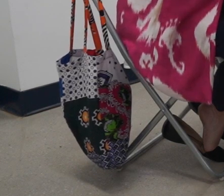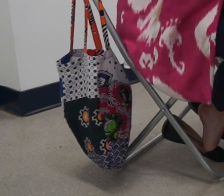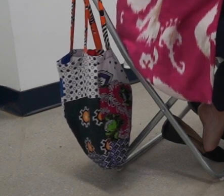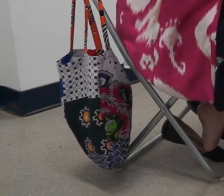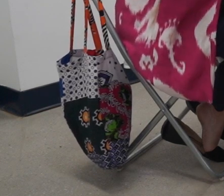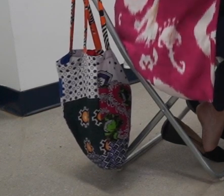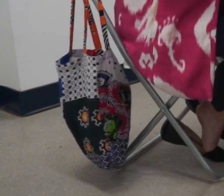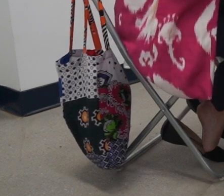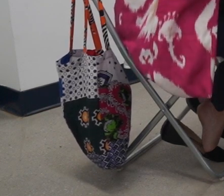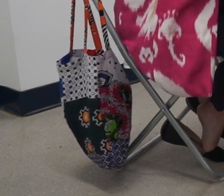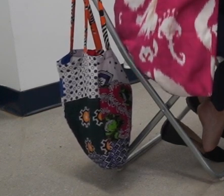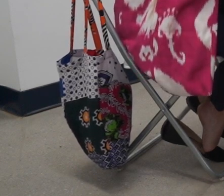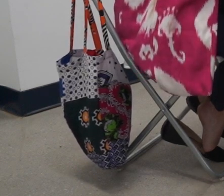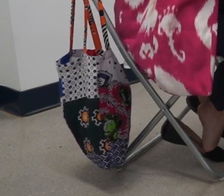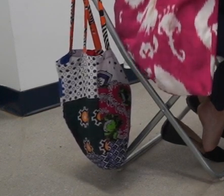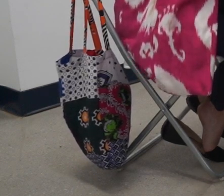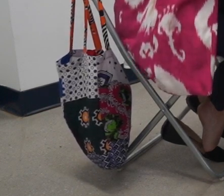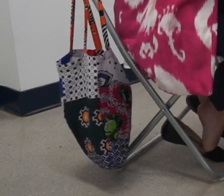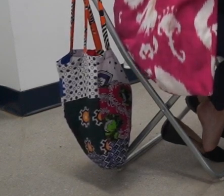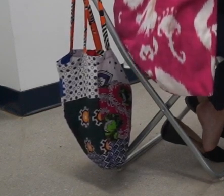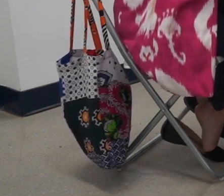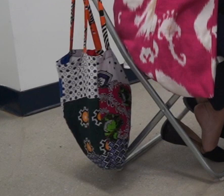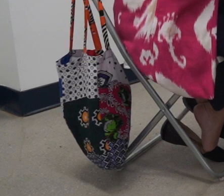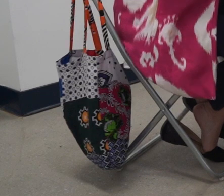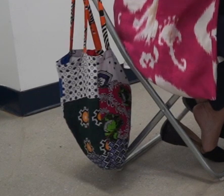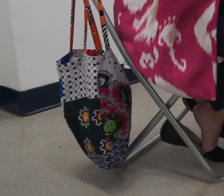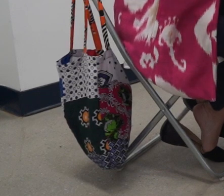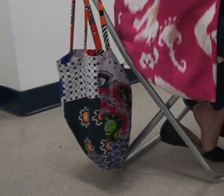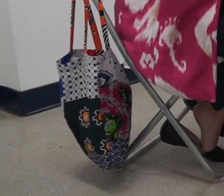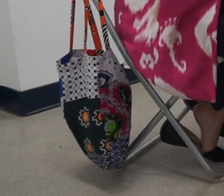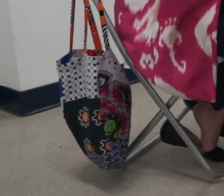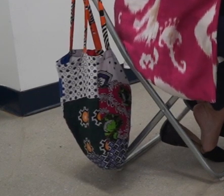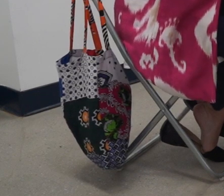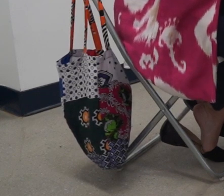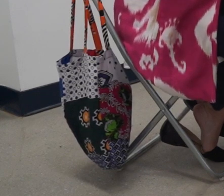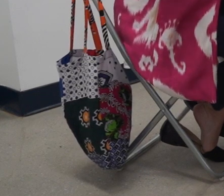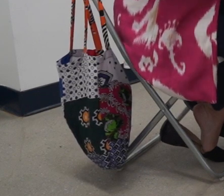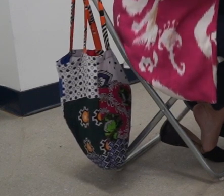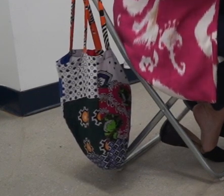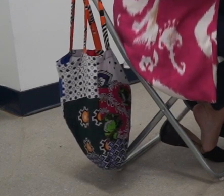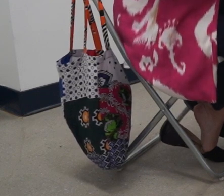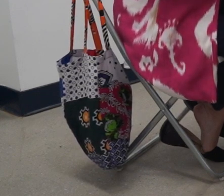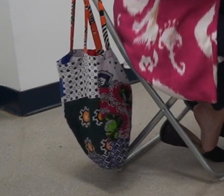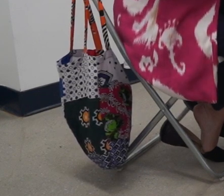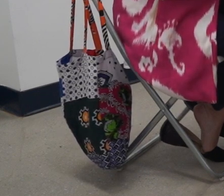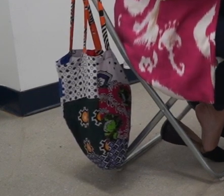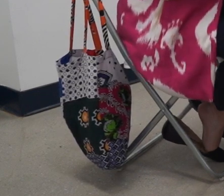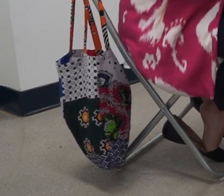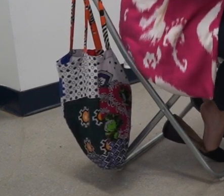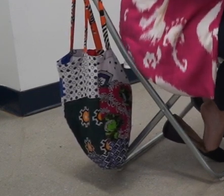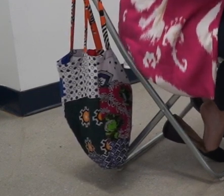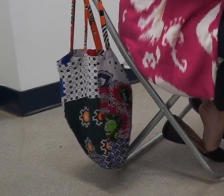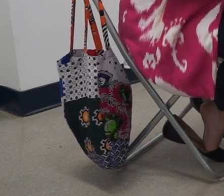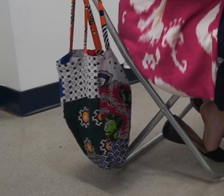Gaza, just like I don't know what to do. You know, like I just felt frozen. Like on social media, I'm an artist, so like if you're in the art